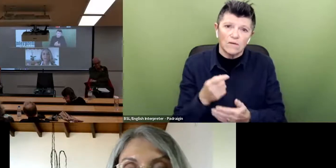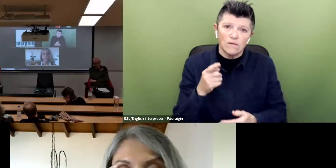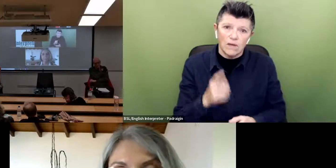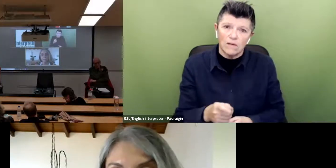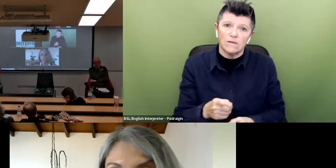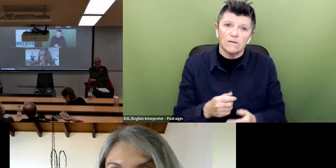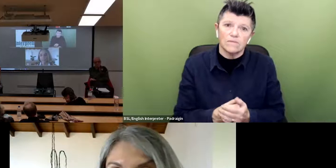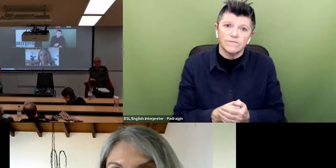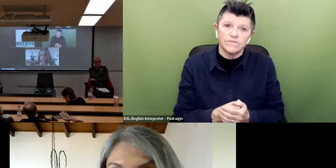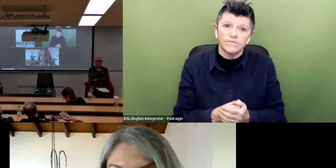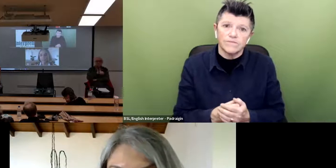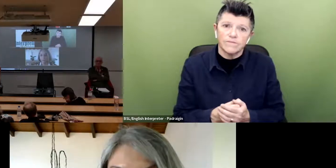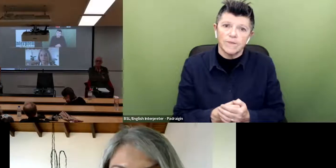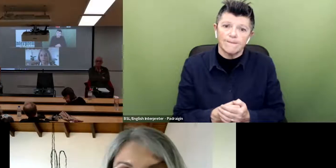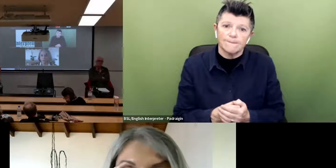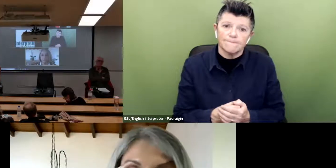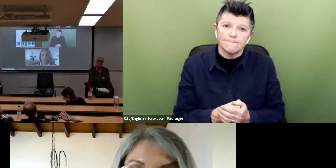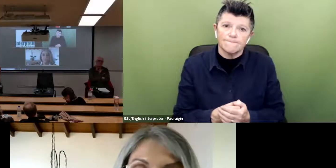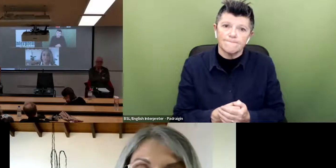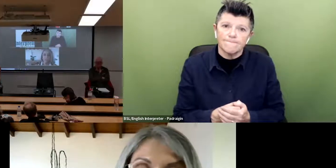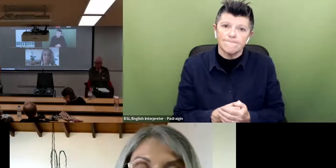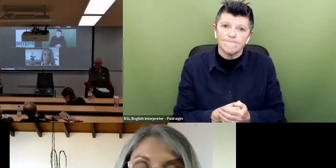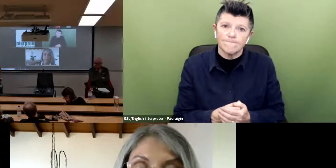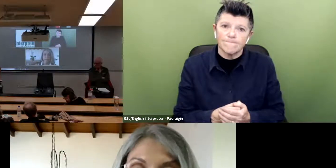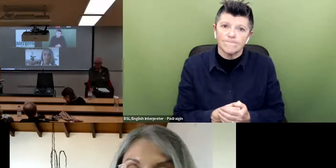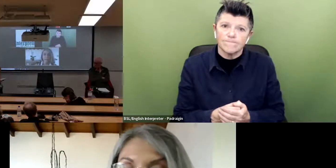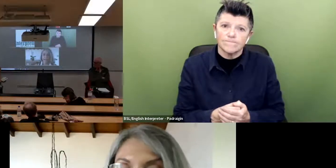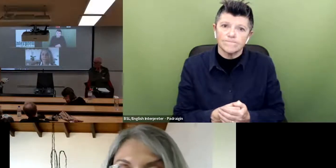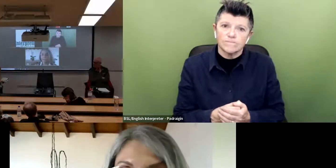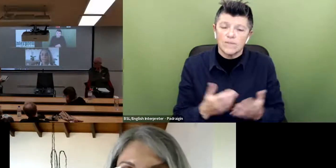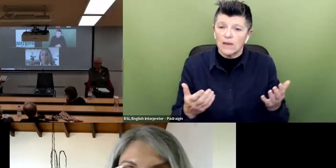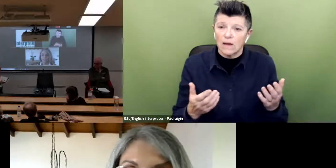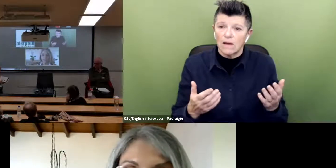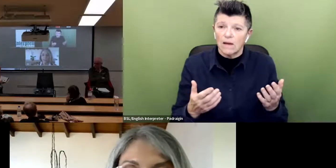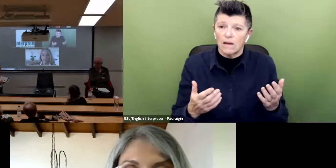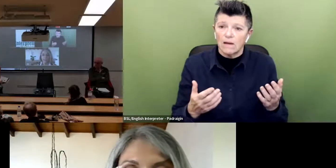this event. And finally,